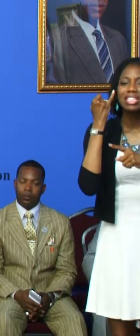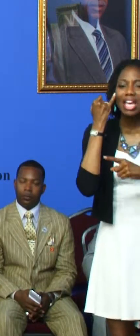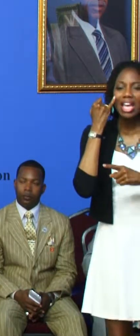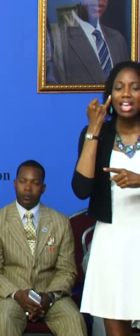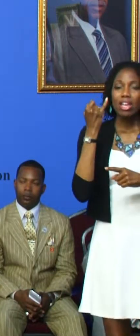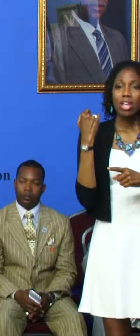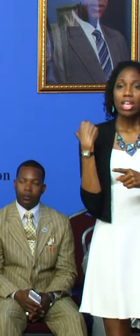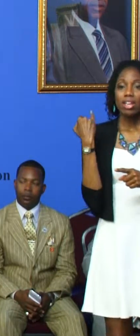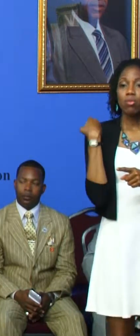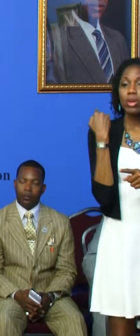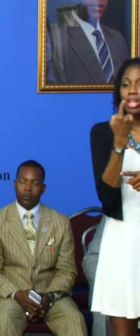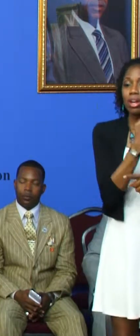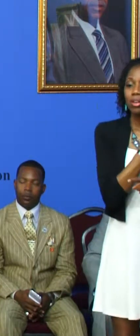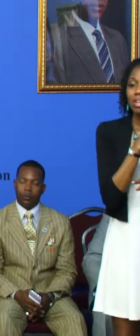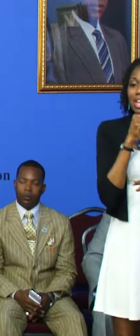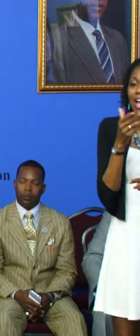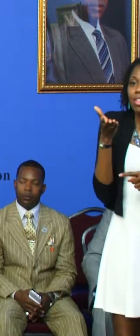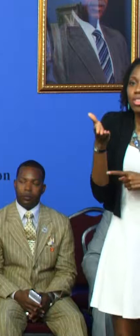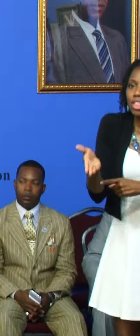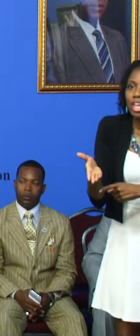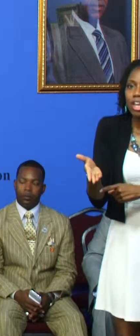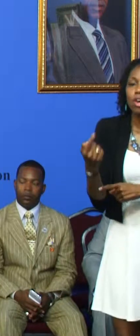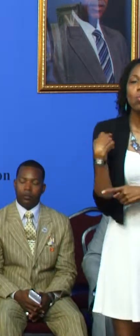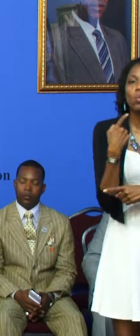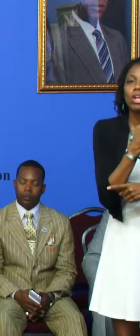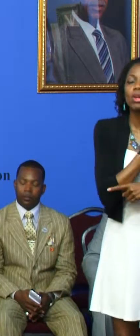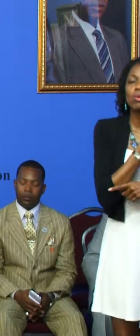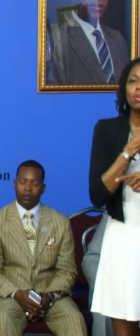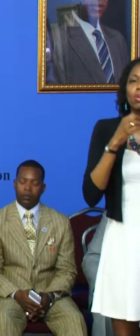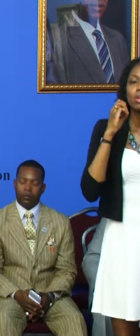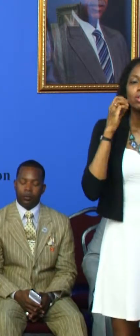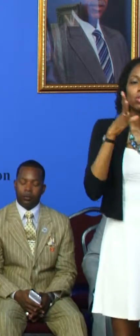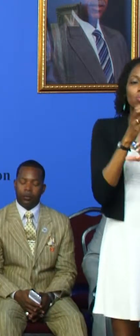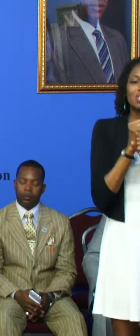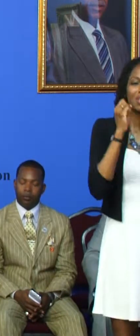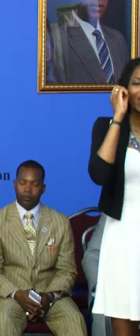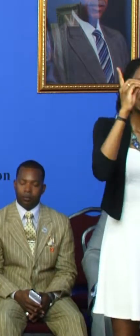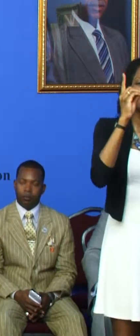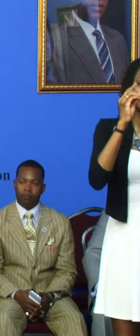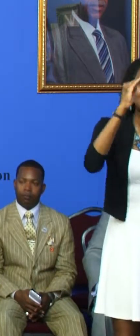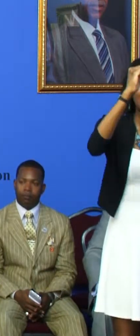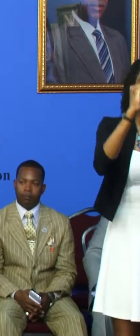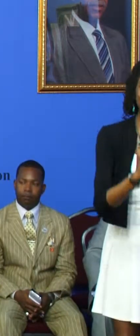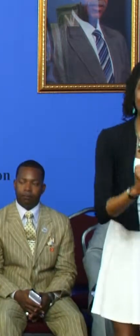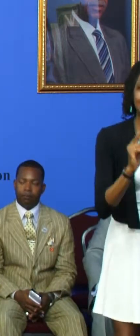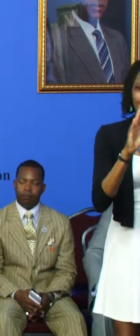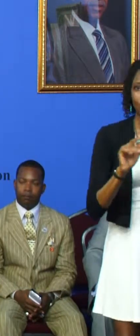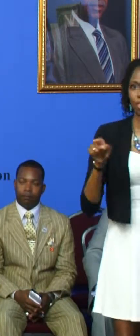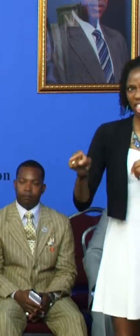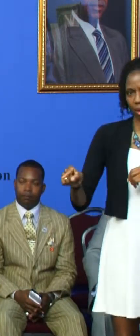they educated their kids, we were going to get an inferior education.